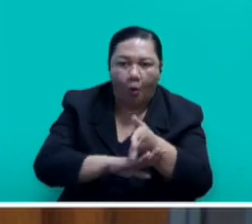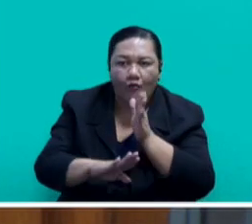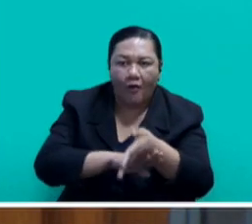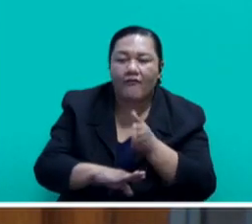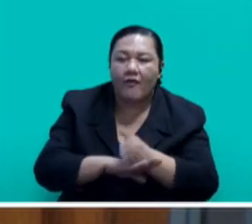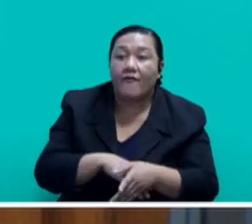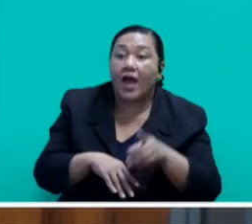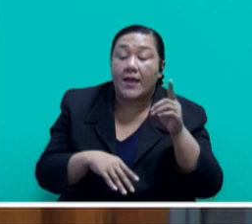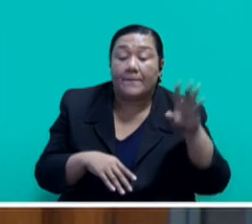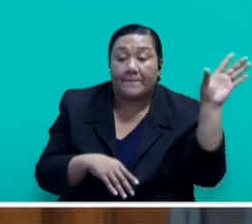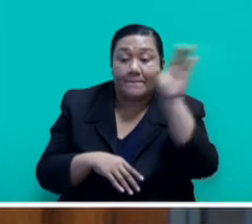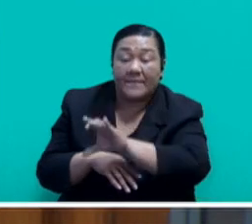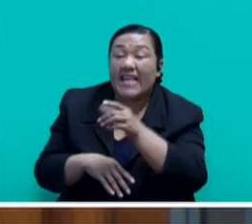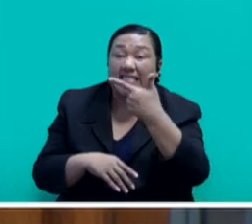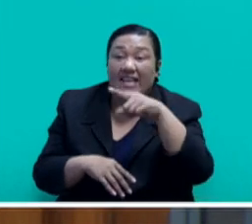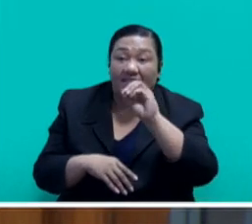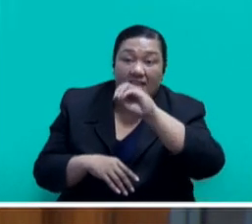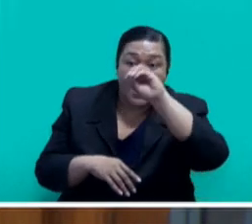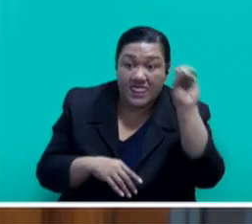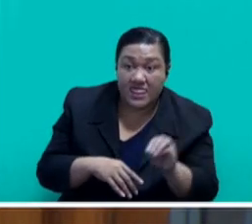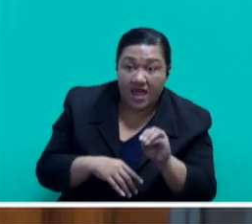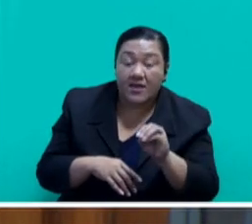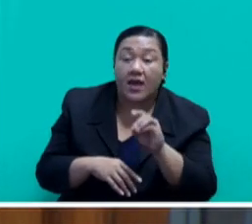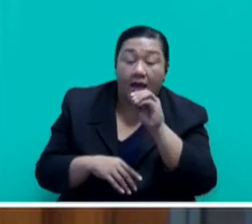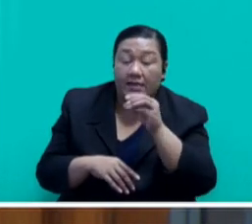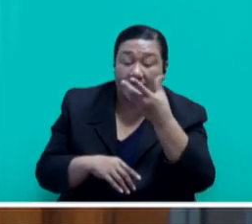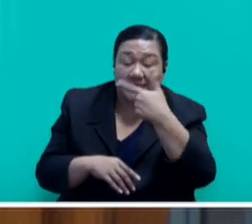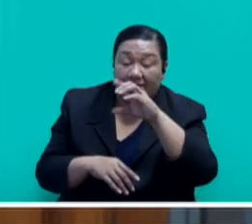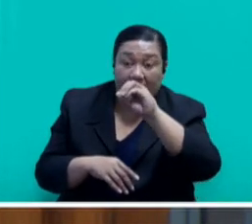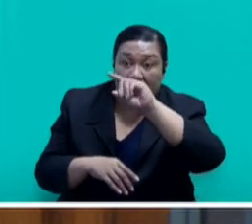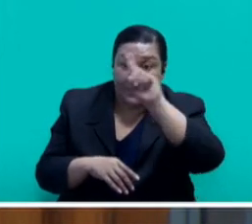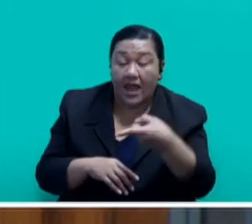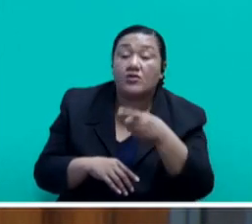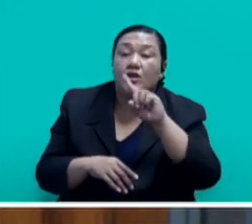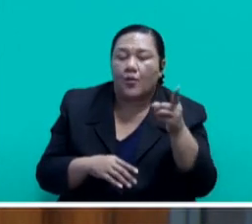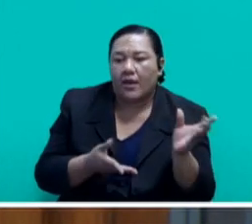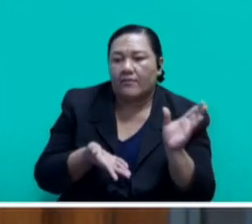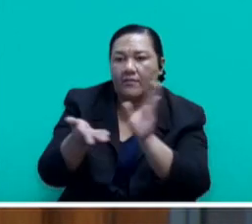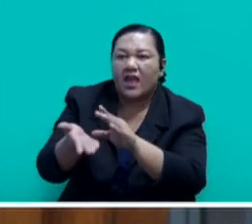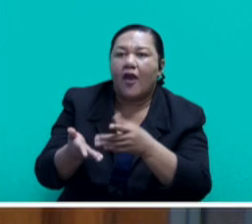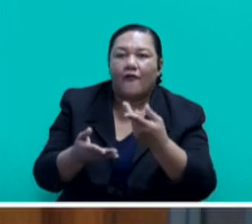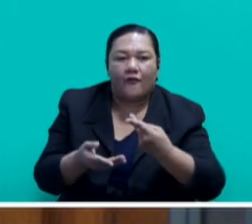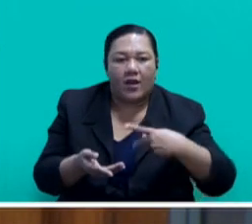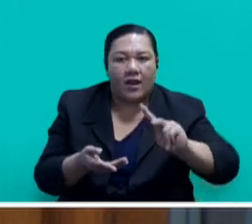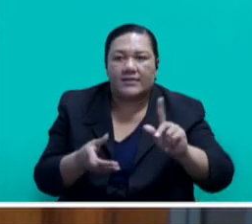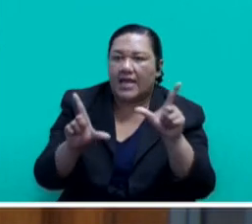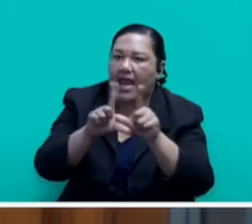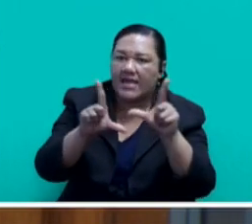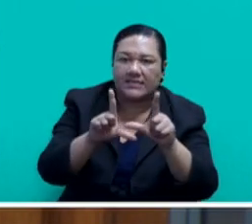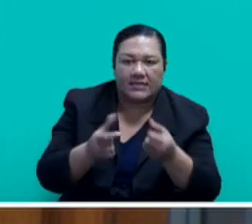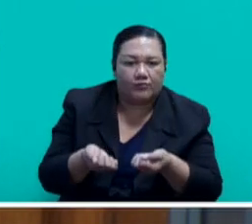been set aside to implement the e-platform system for licensing and permitting, the marine